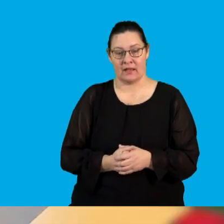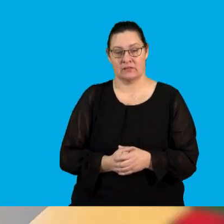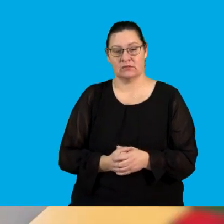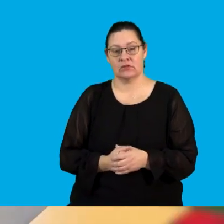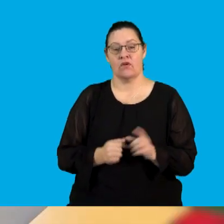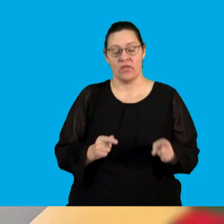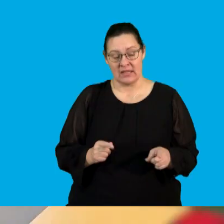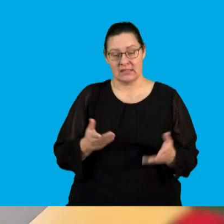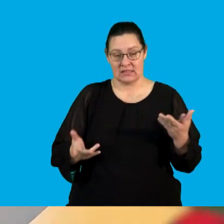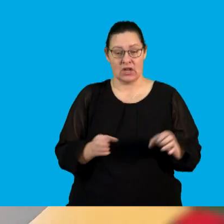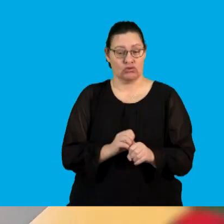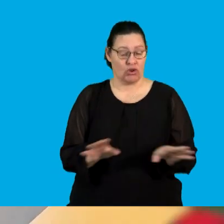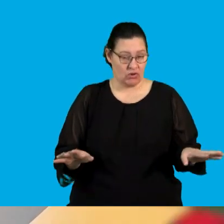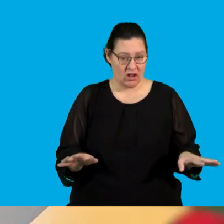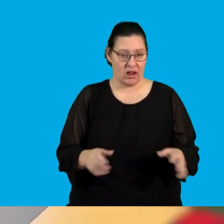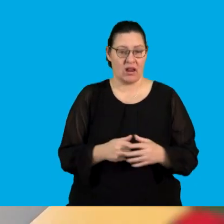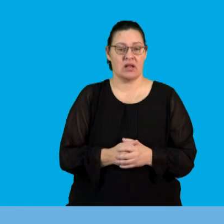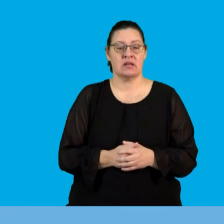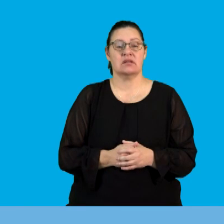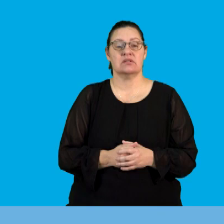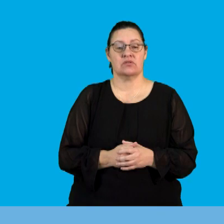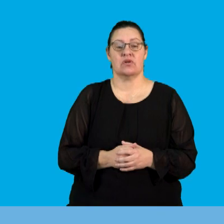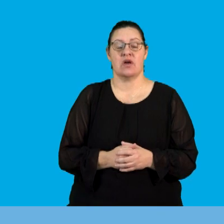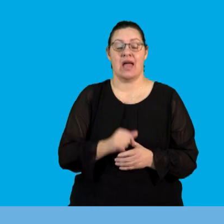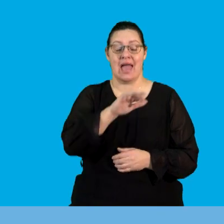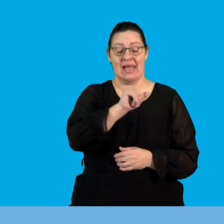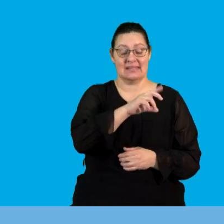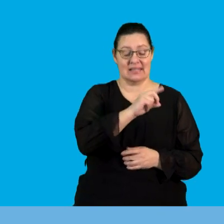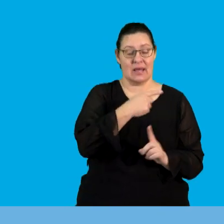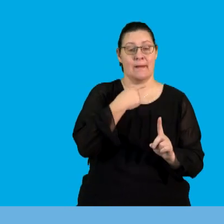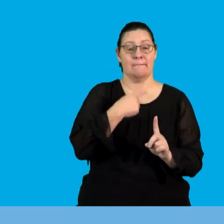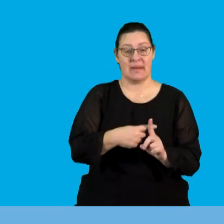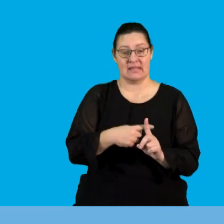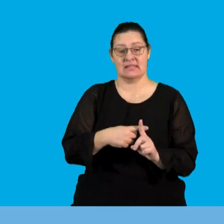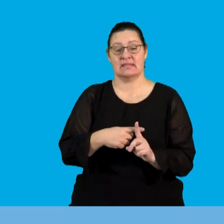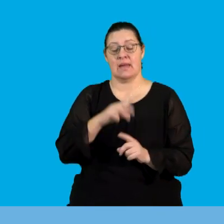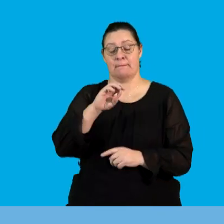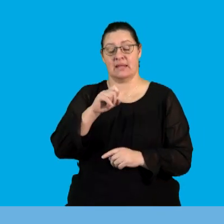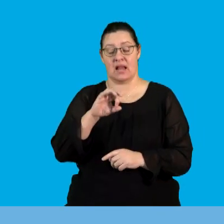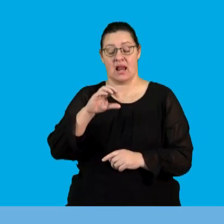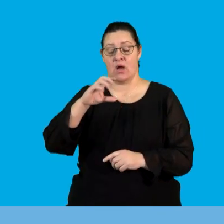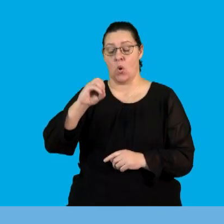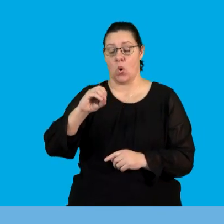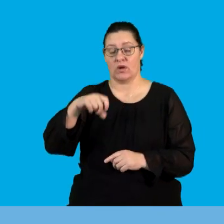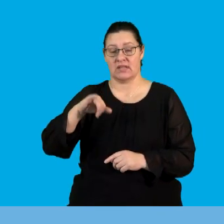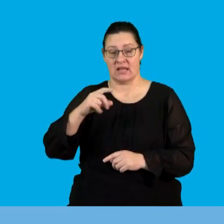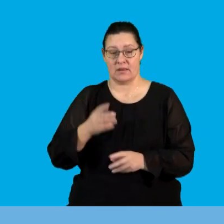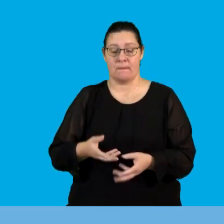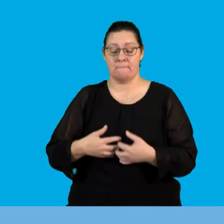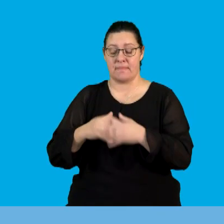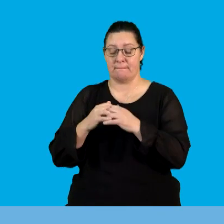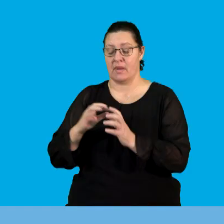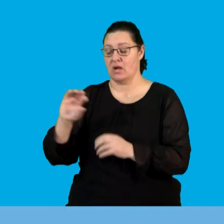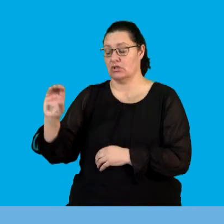general equation for this particular reaction is that I've added an acid with a metal oxide to form salt